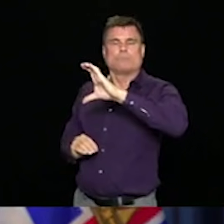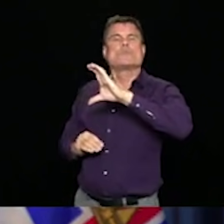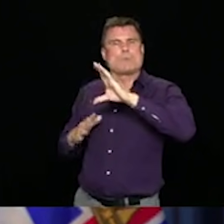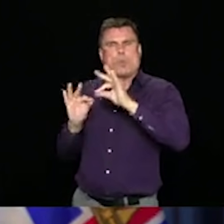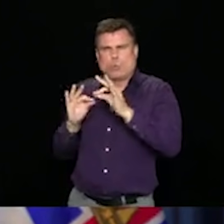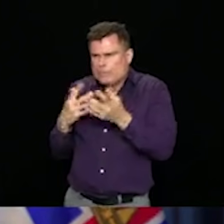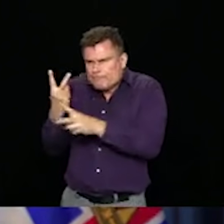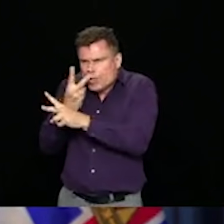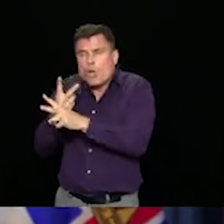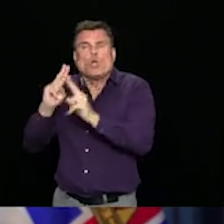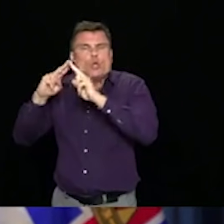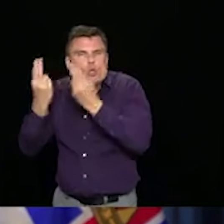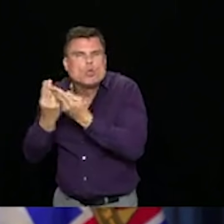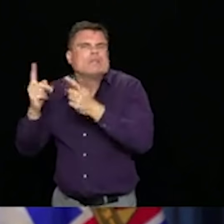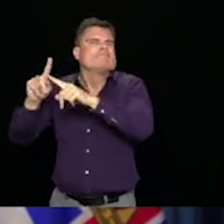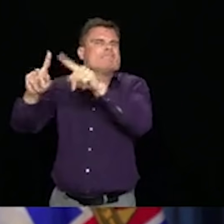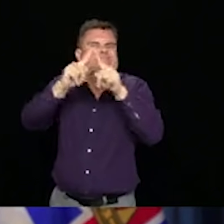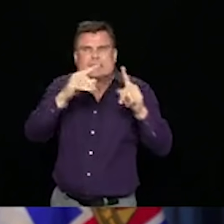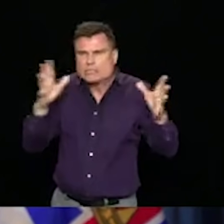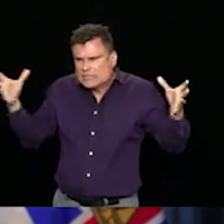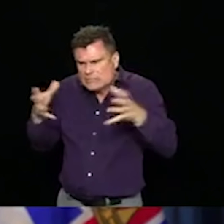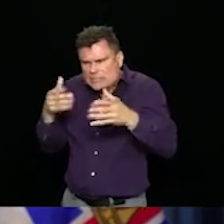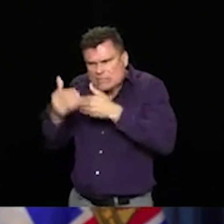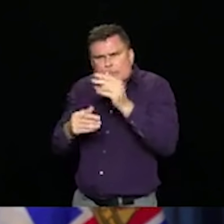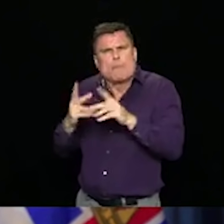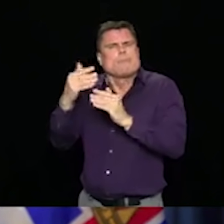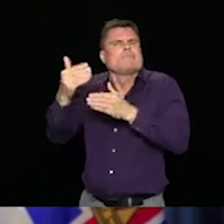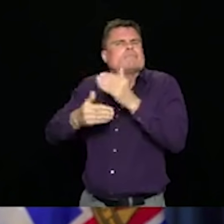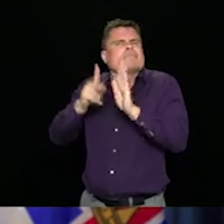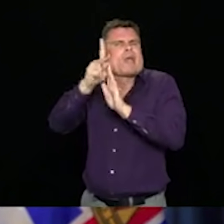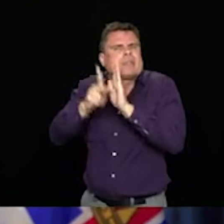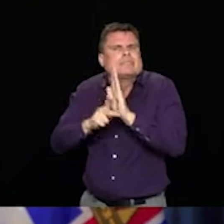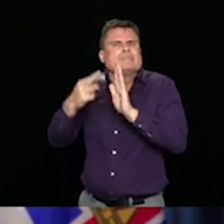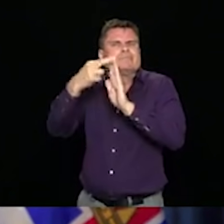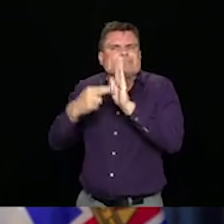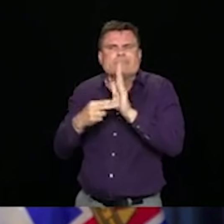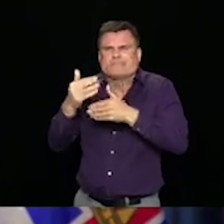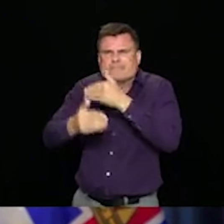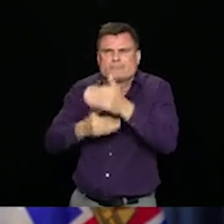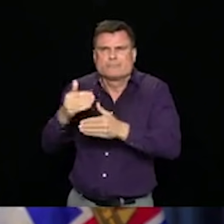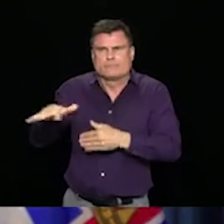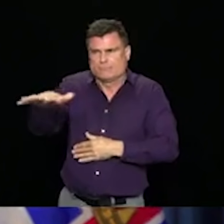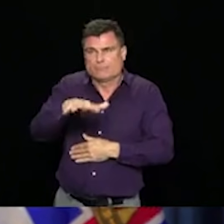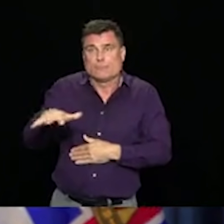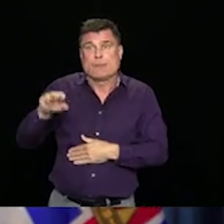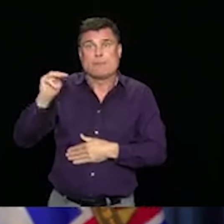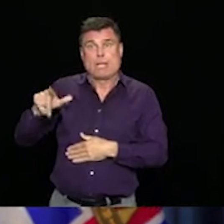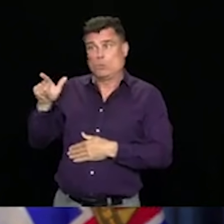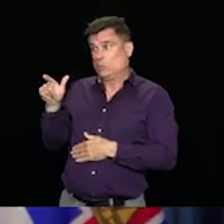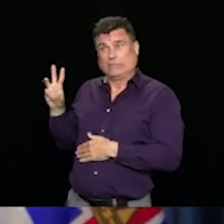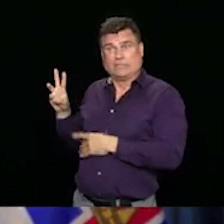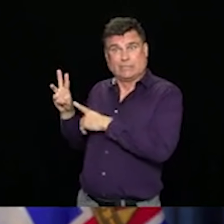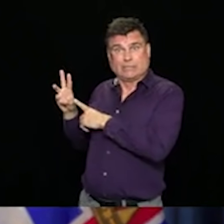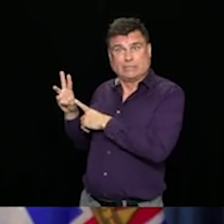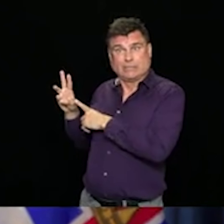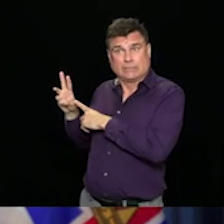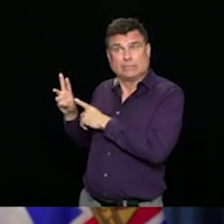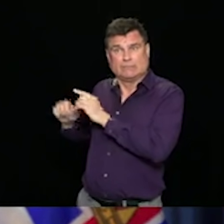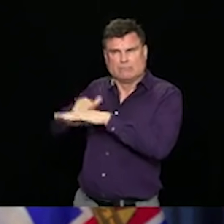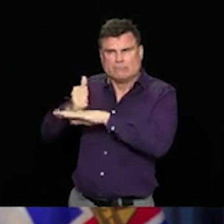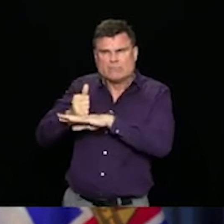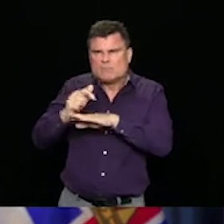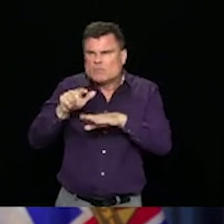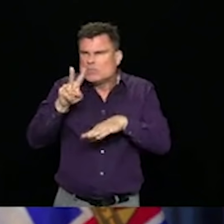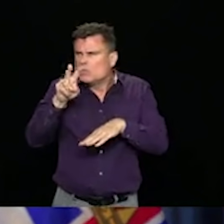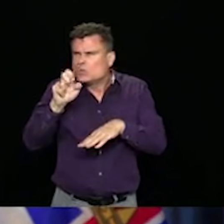develop a provincial template and process. We held a webinar on May 26th with 250 participants and a second webinar in the coming